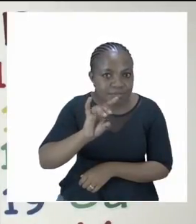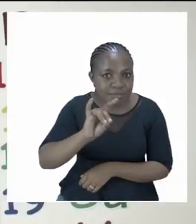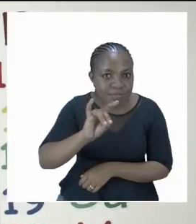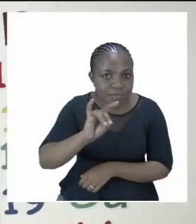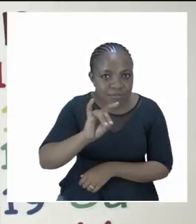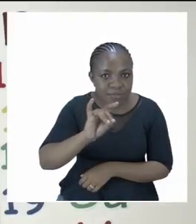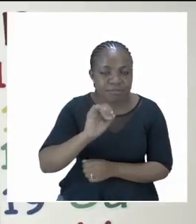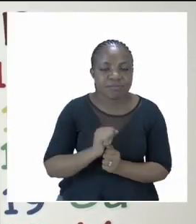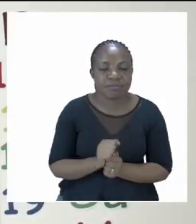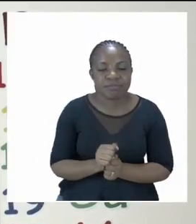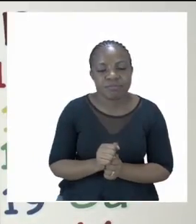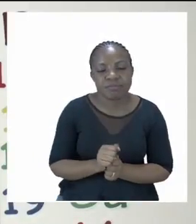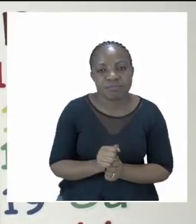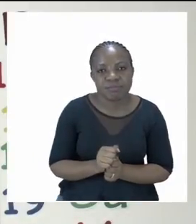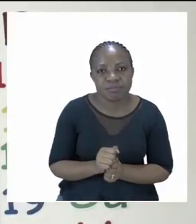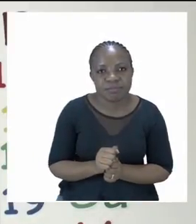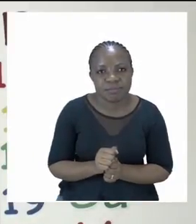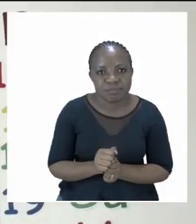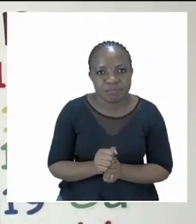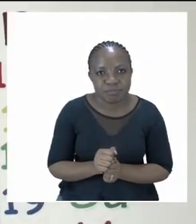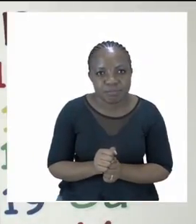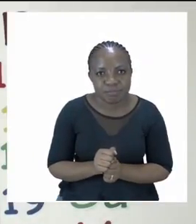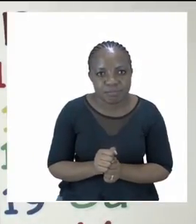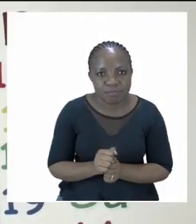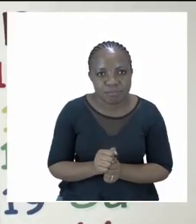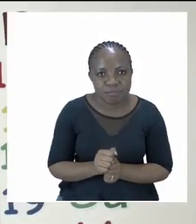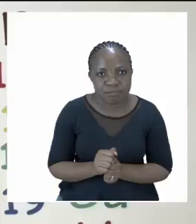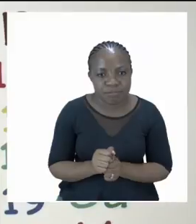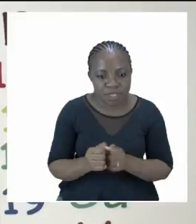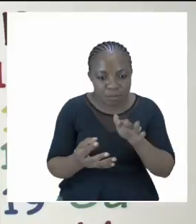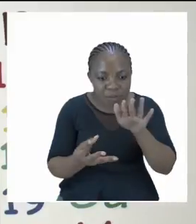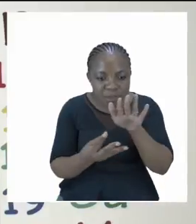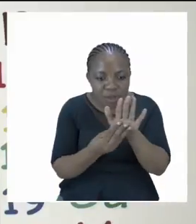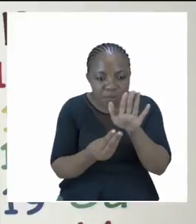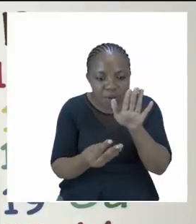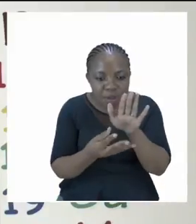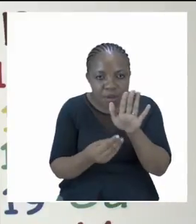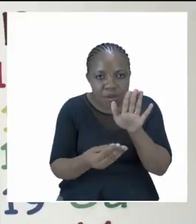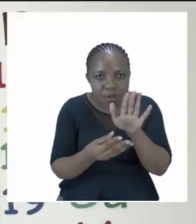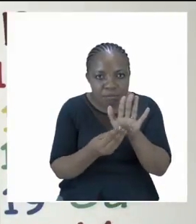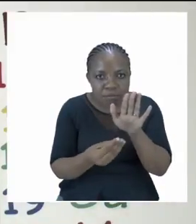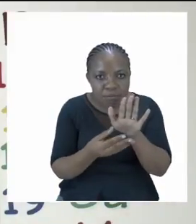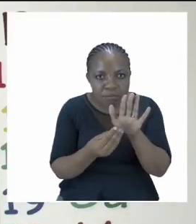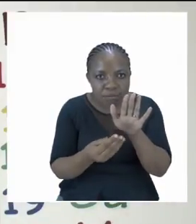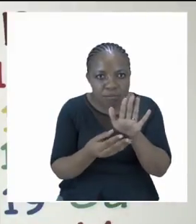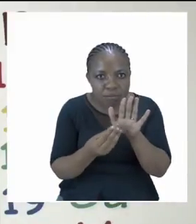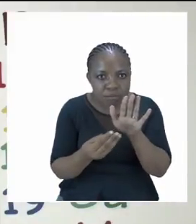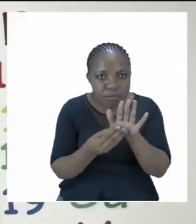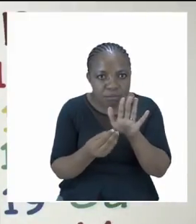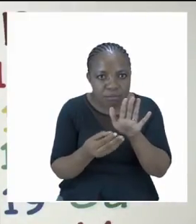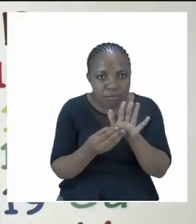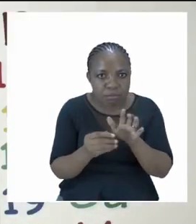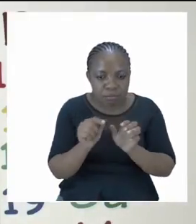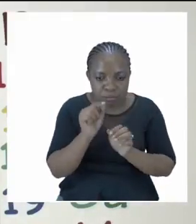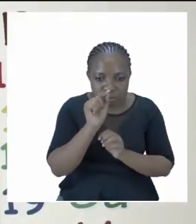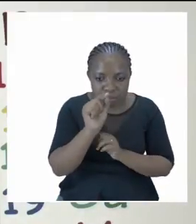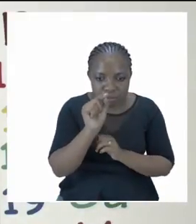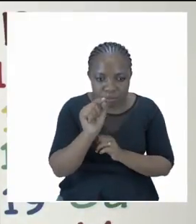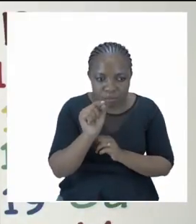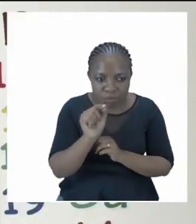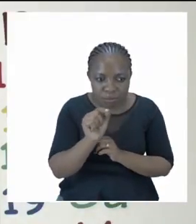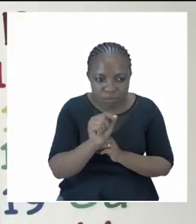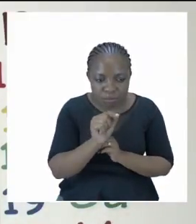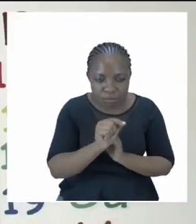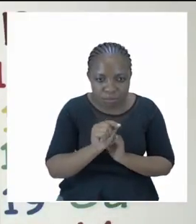2. So it wants you to copy that one. You're going to put your 2 dots and the